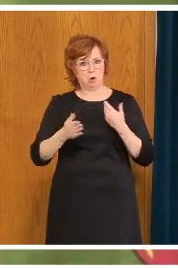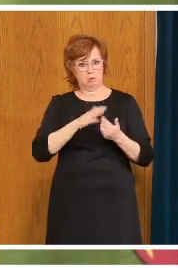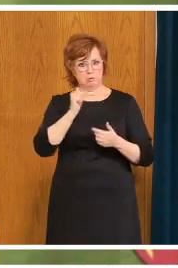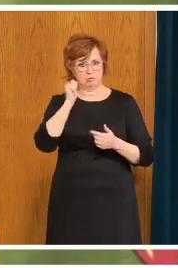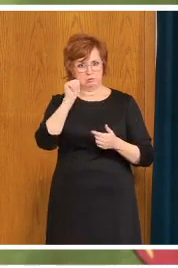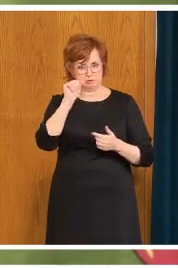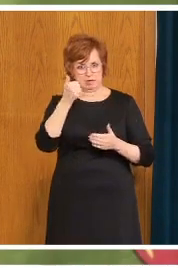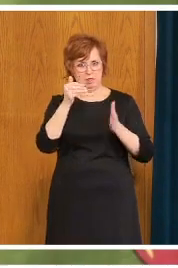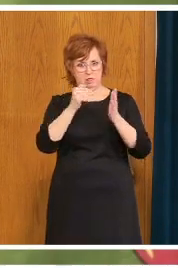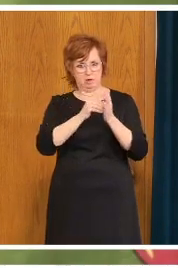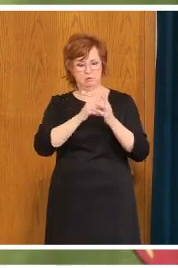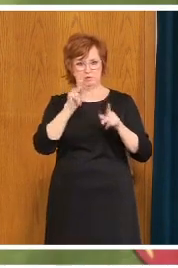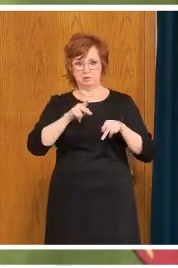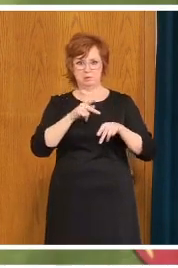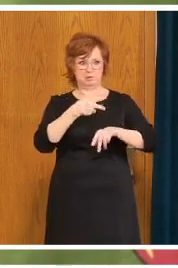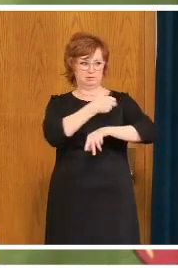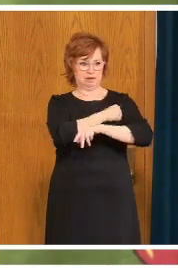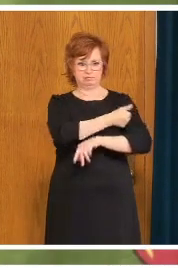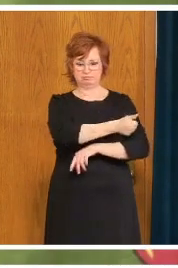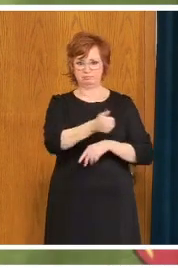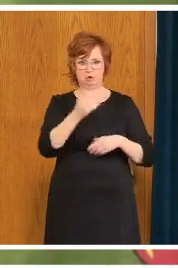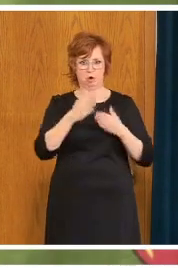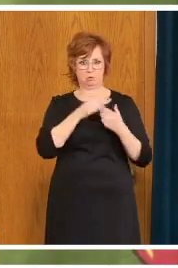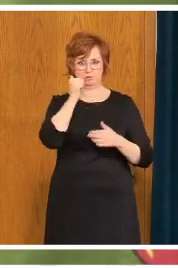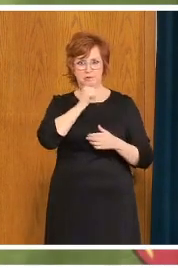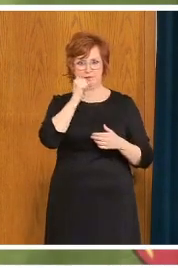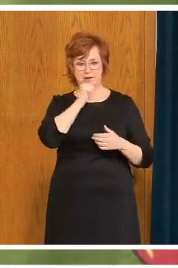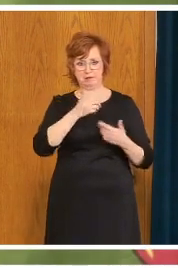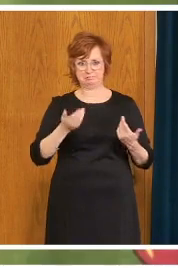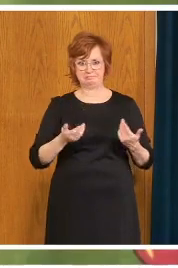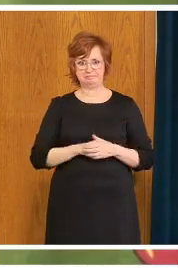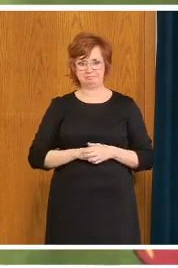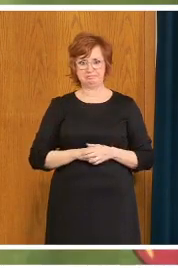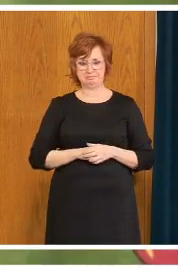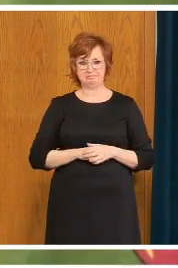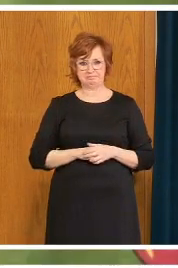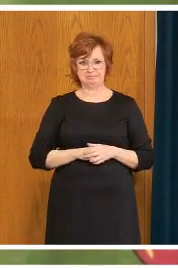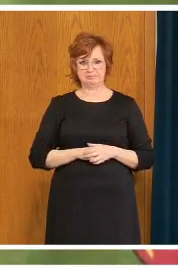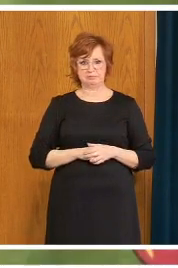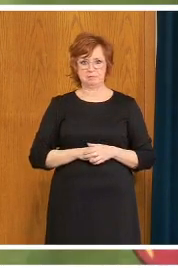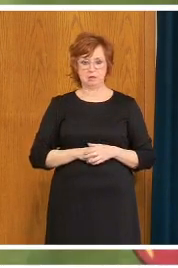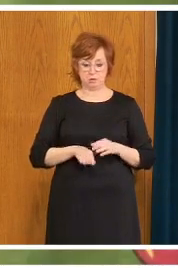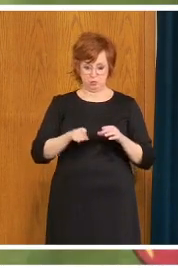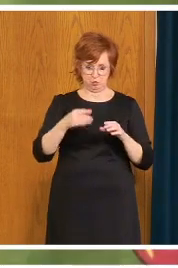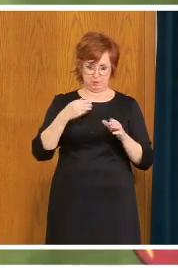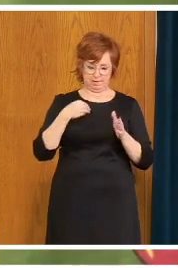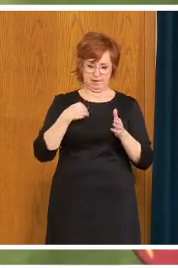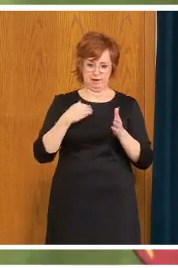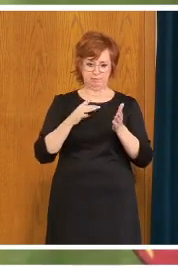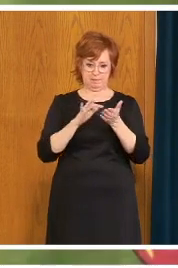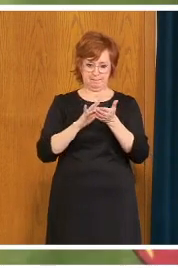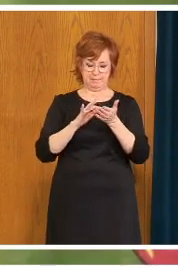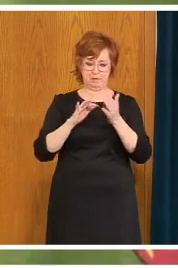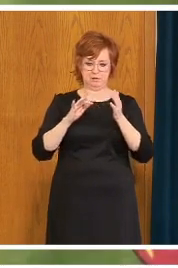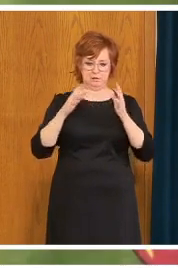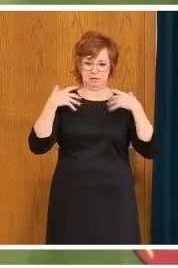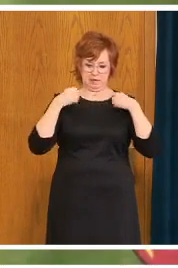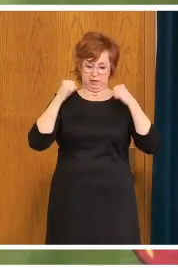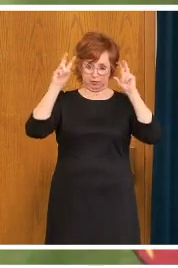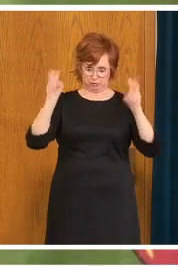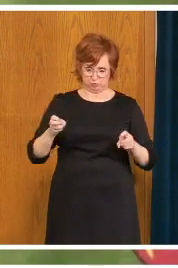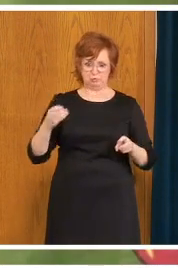in our province, and we are trying to accommodate if people have some medical conditions that they cannot get vaccinated with